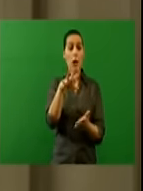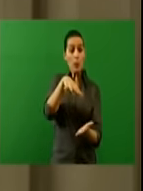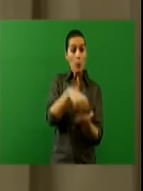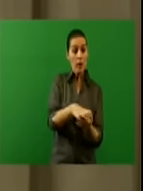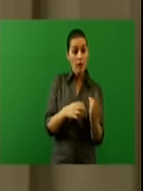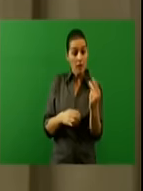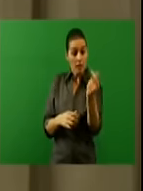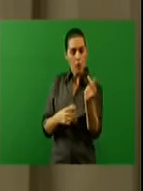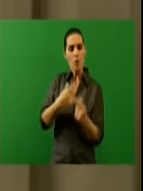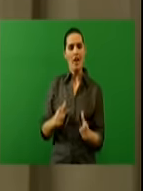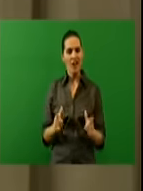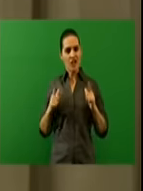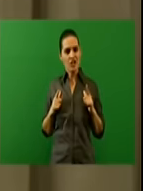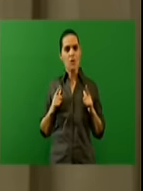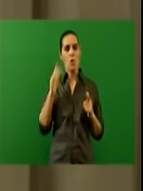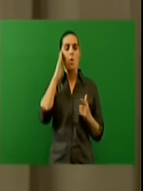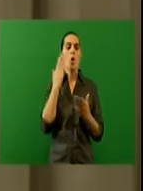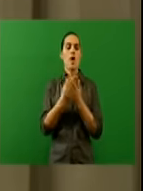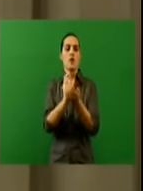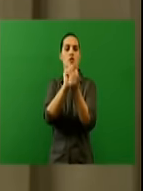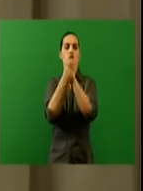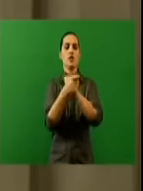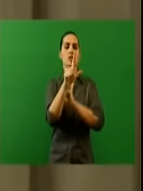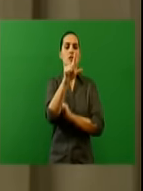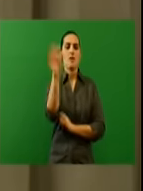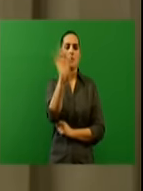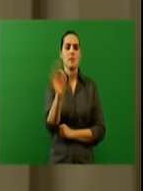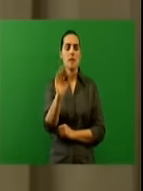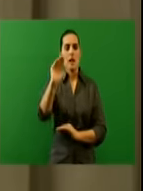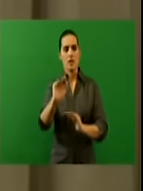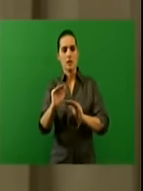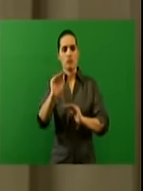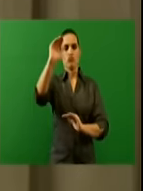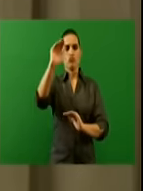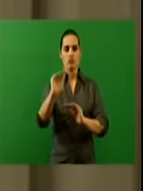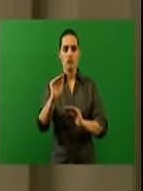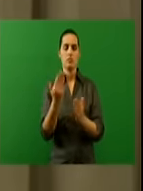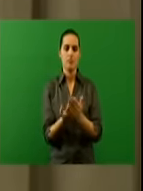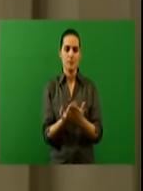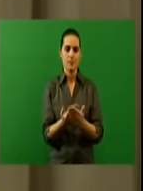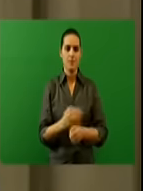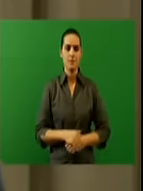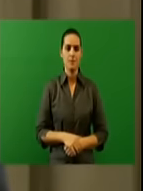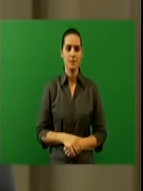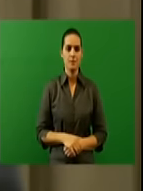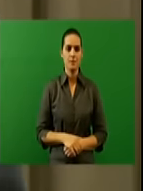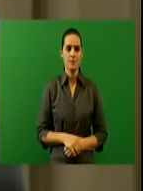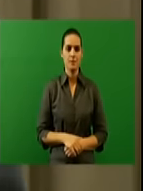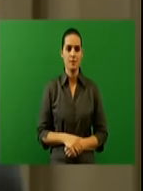ready to react appropriately to any significant change in the inflation outlook.